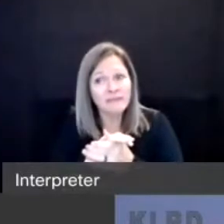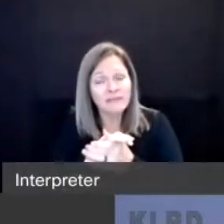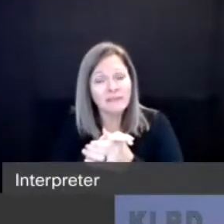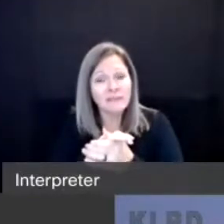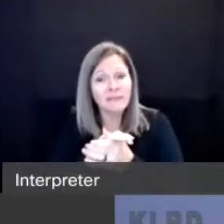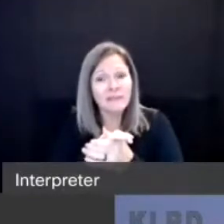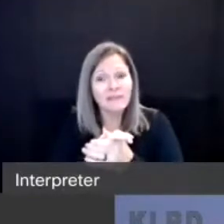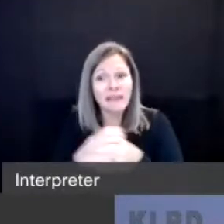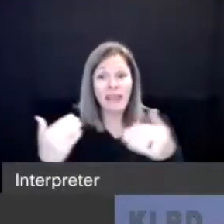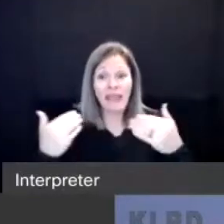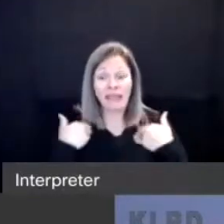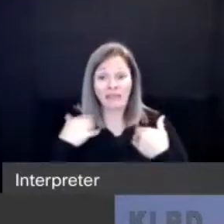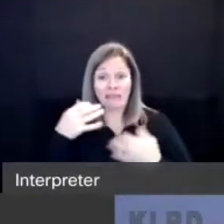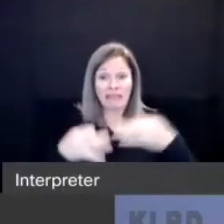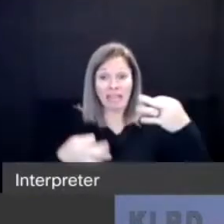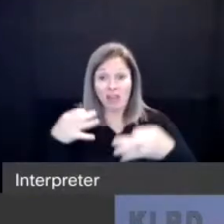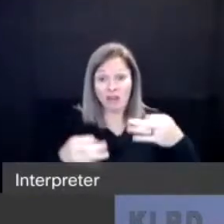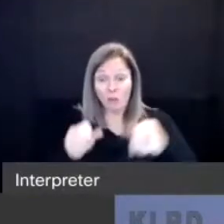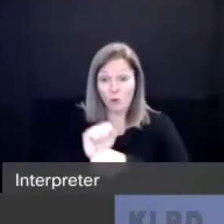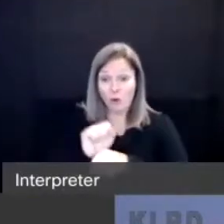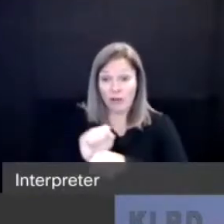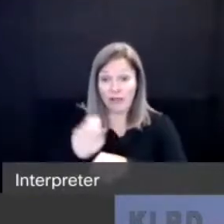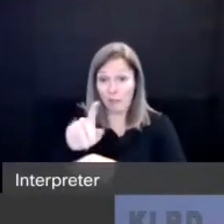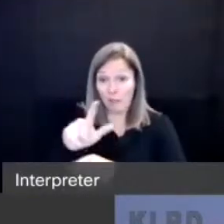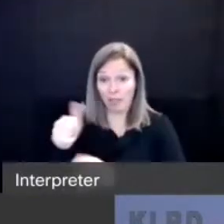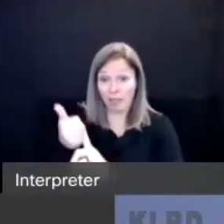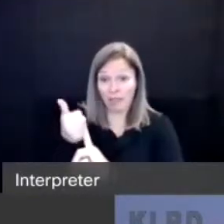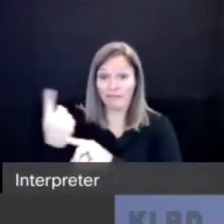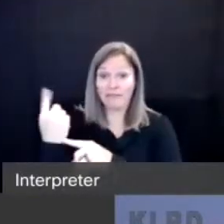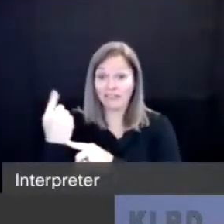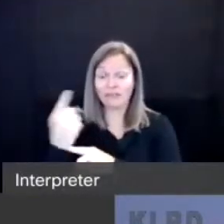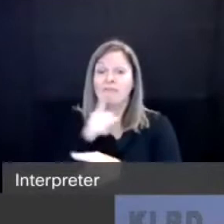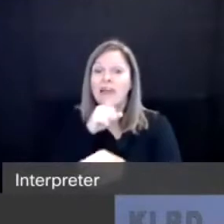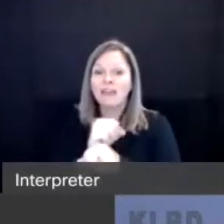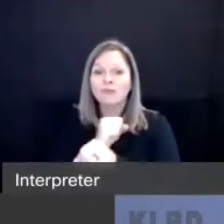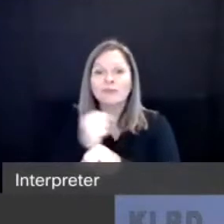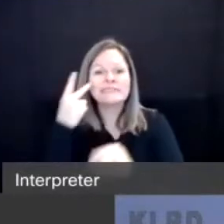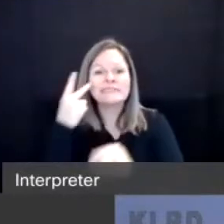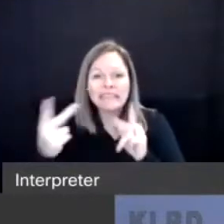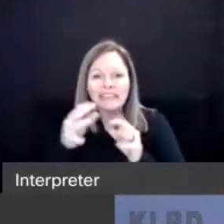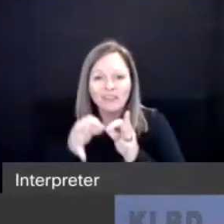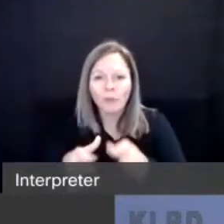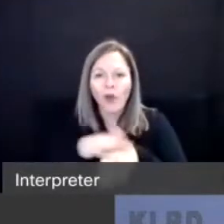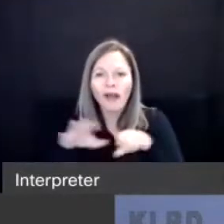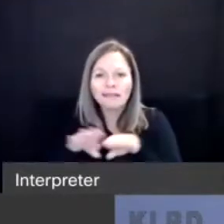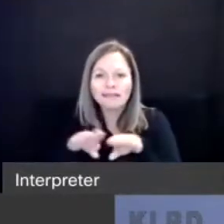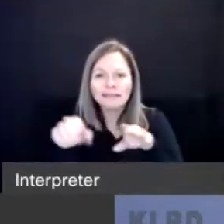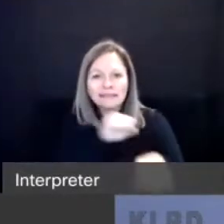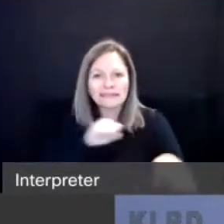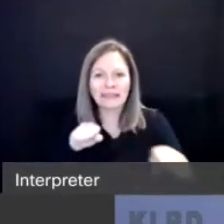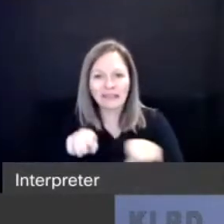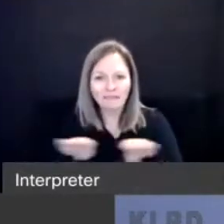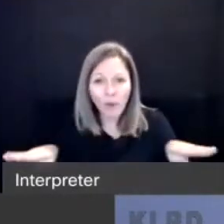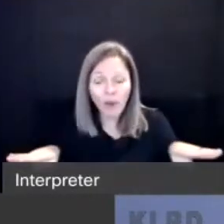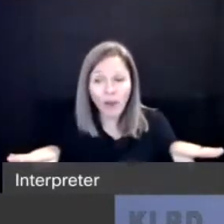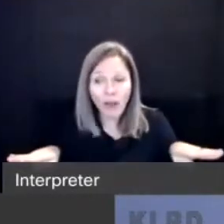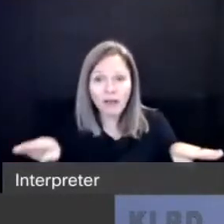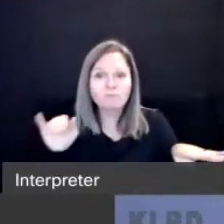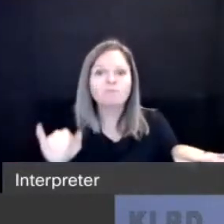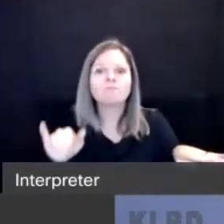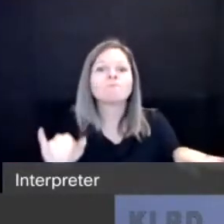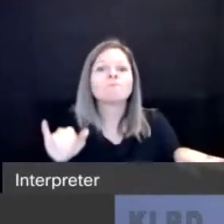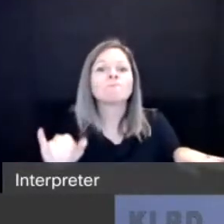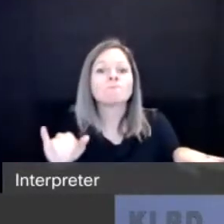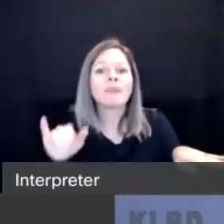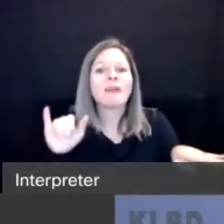the bill last year and actually having interpreters on the Senate floor, that was brought to